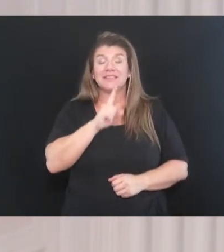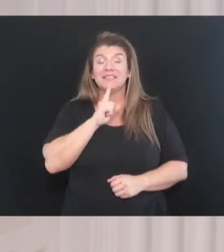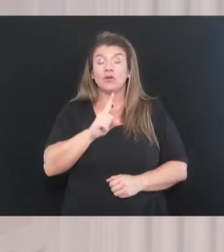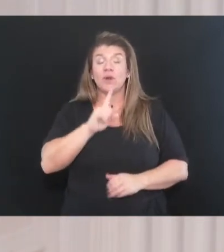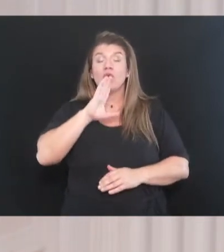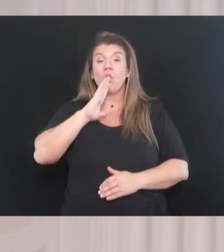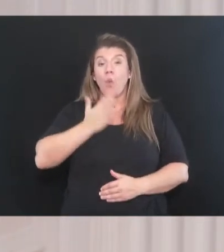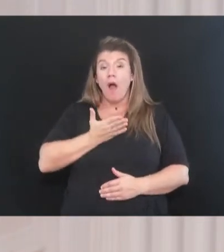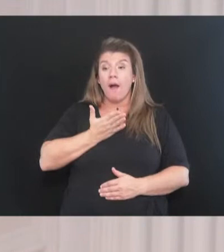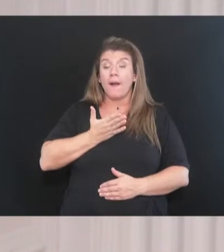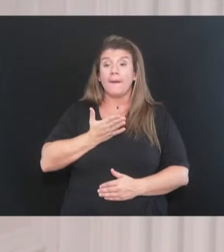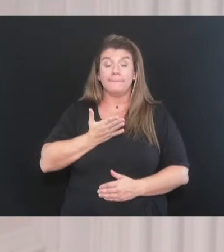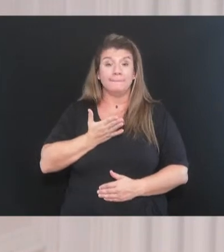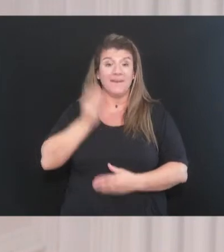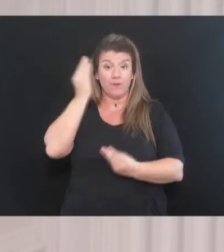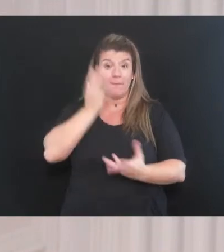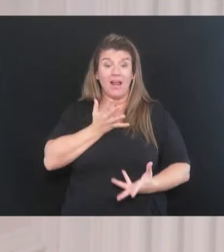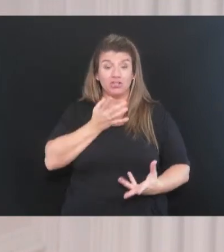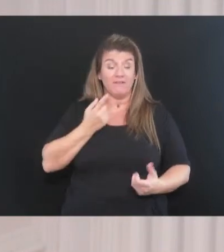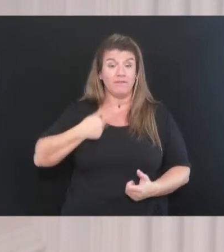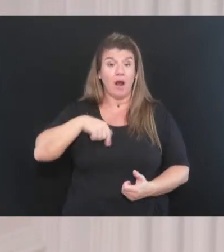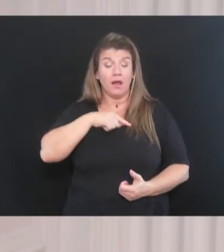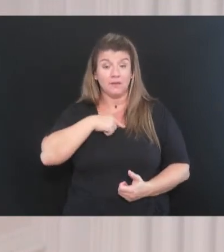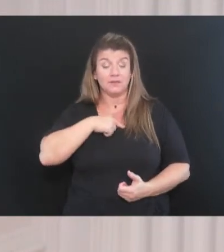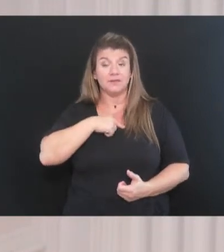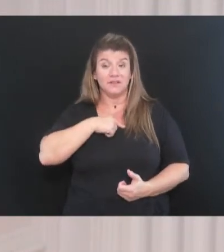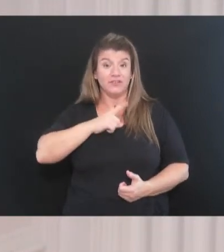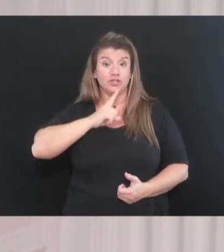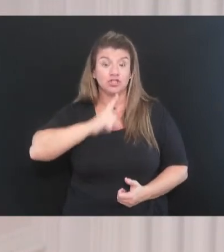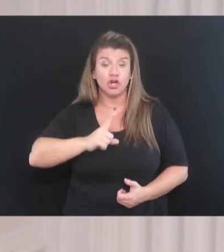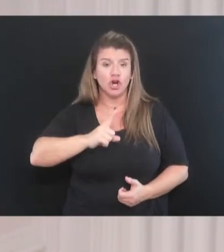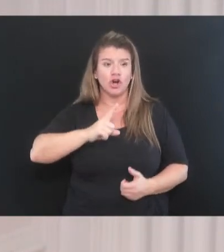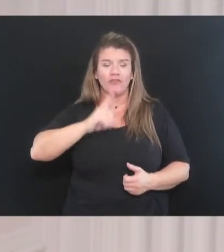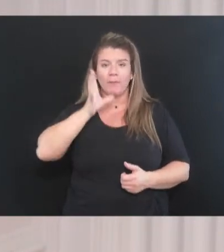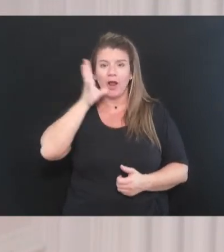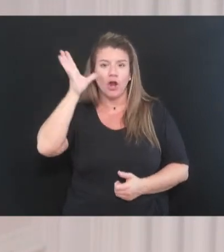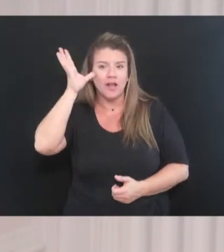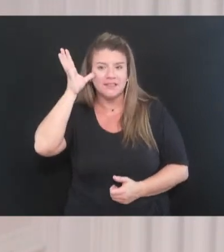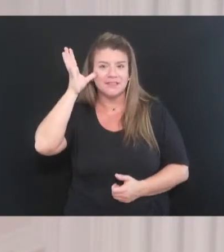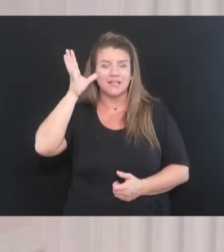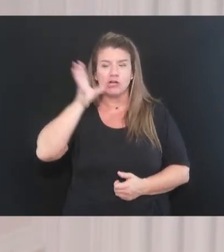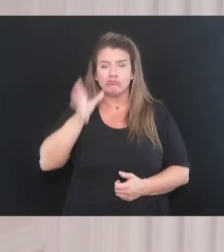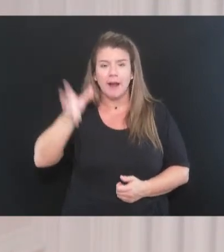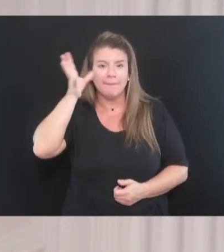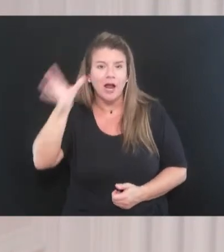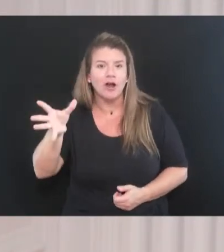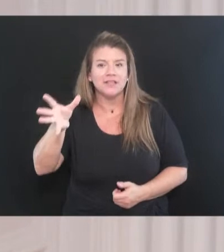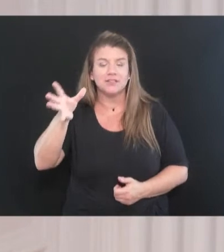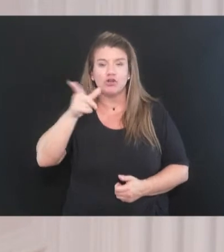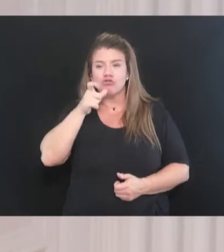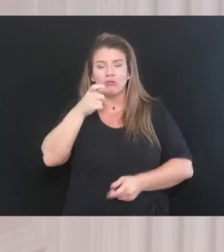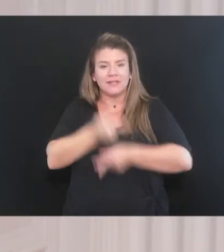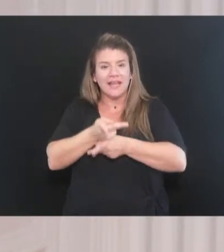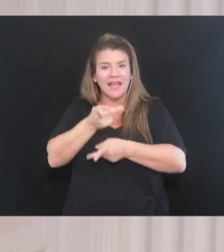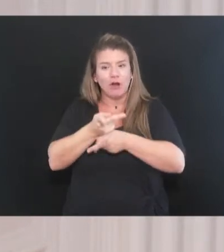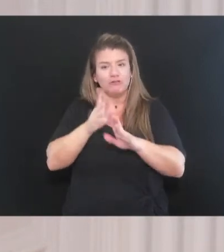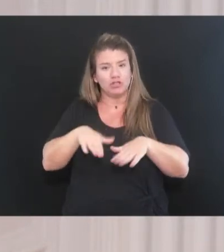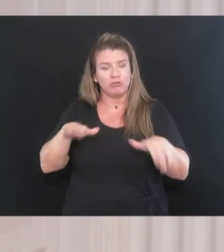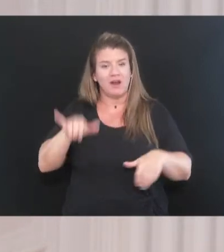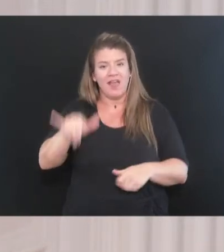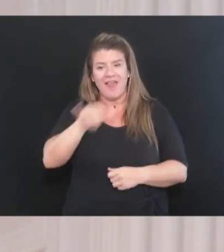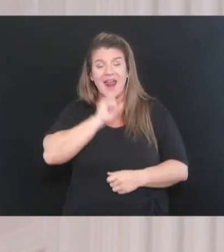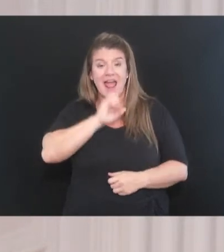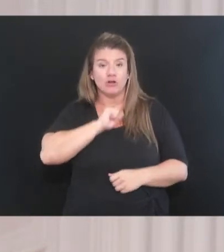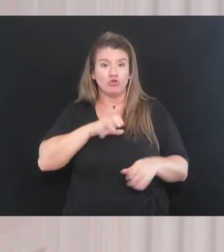piece of news for all of us, and certainly for parents or grandparents who are taking care of children in this age